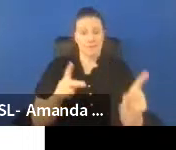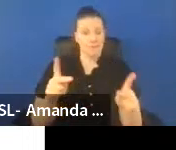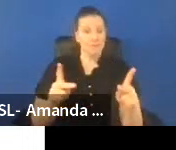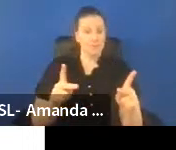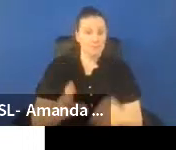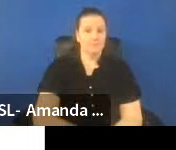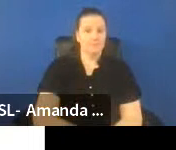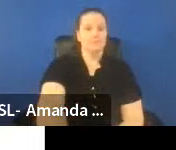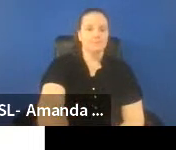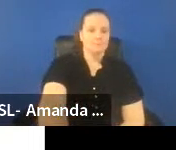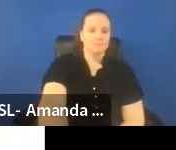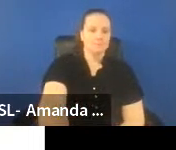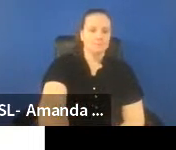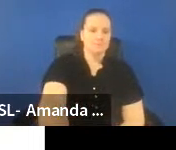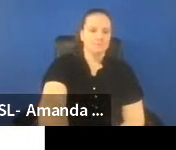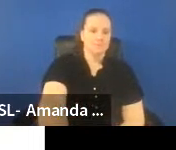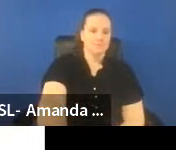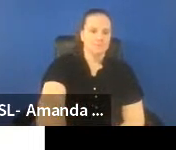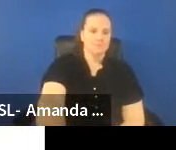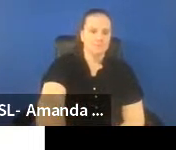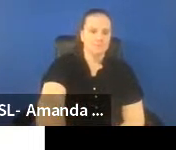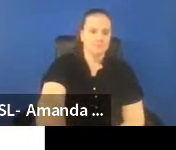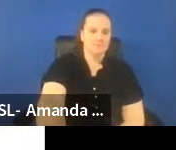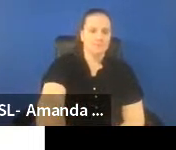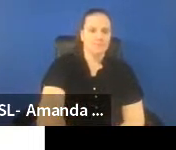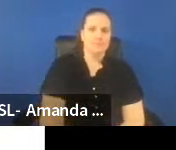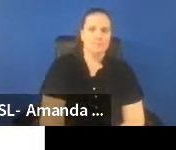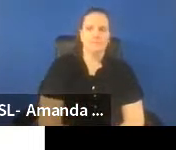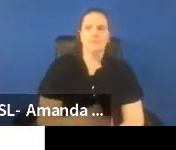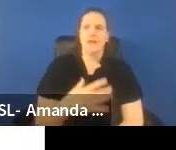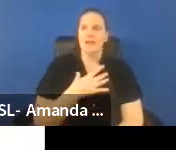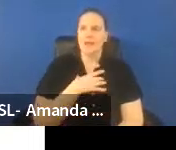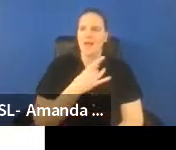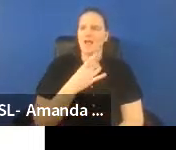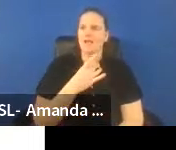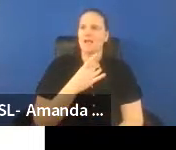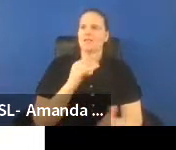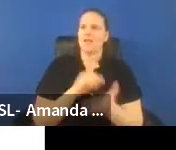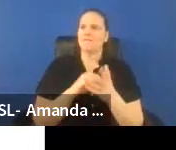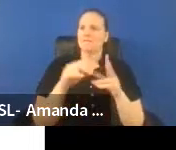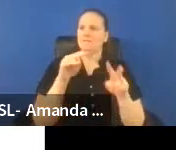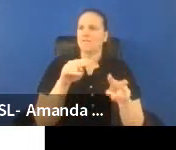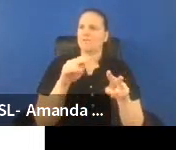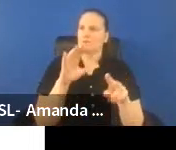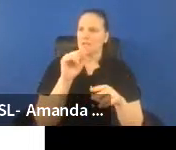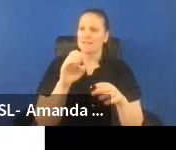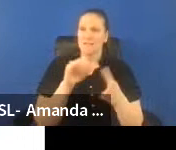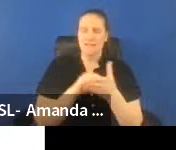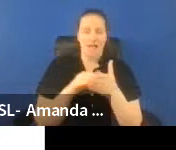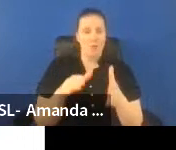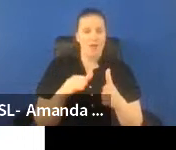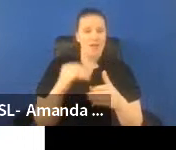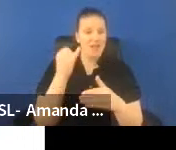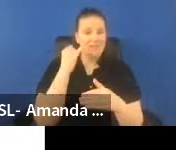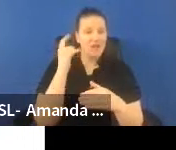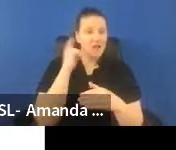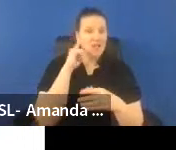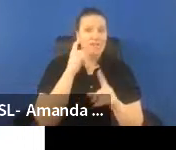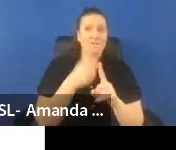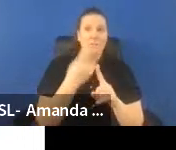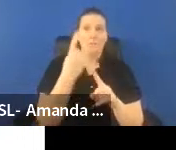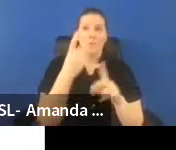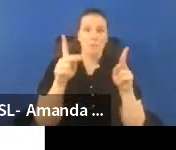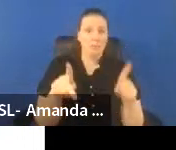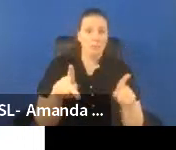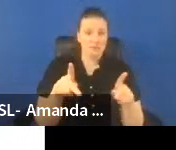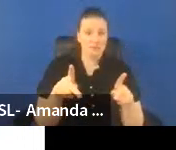of people. So I tend like to view cases that way. Even if I'm hearing this from one